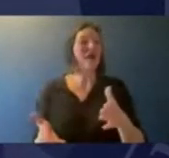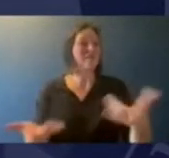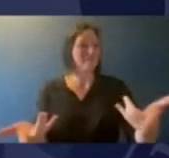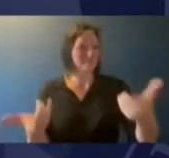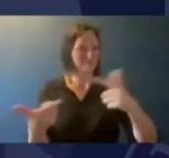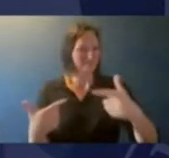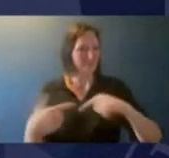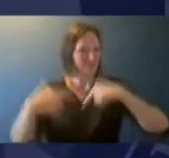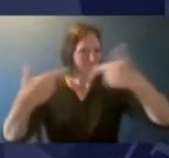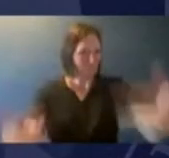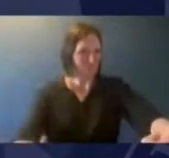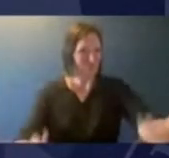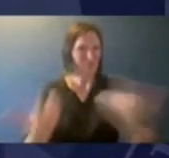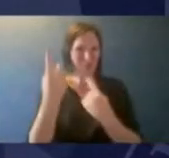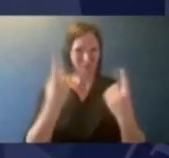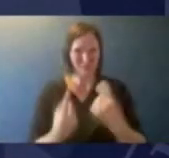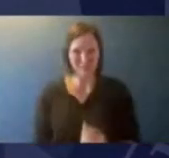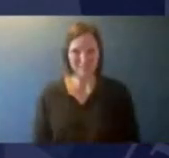questions.